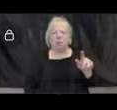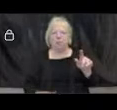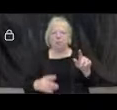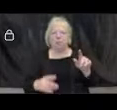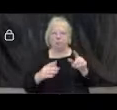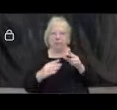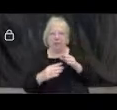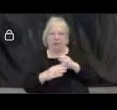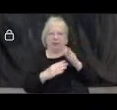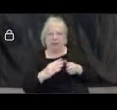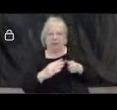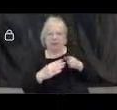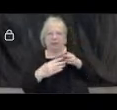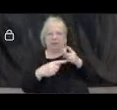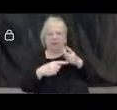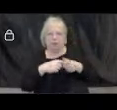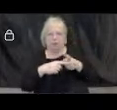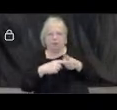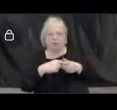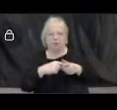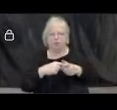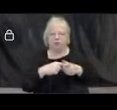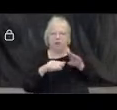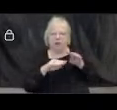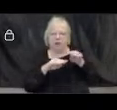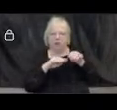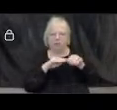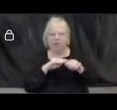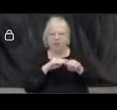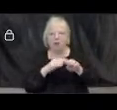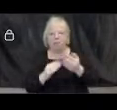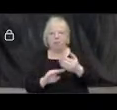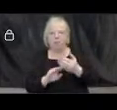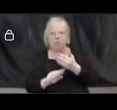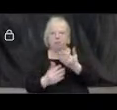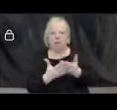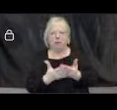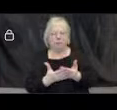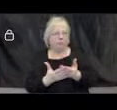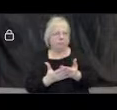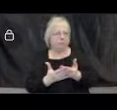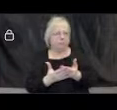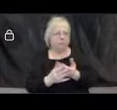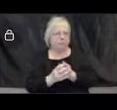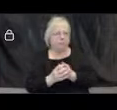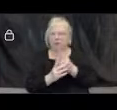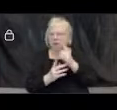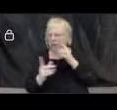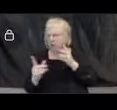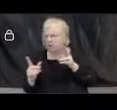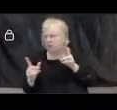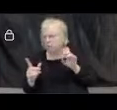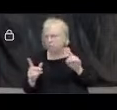at that intersection, kind of tapers out before it gets to handicap ramps. I think, Brad, if you was that